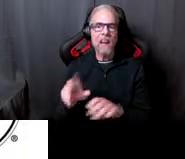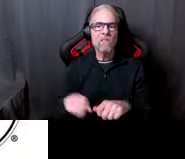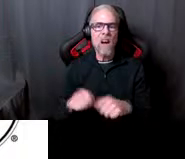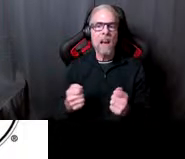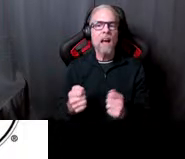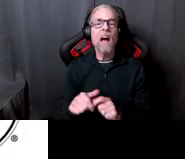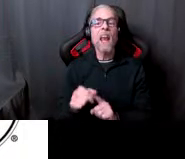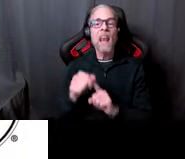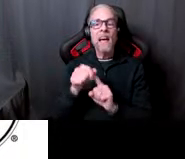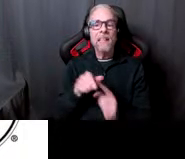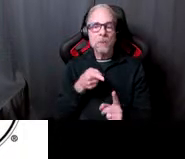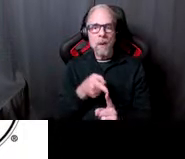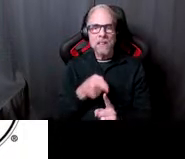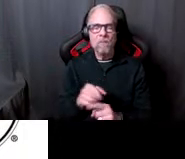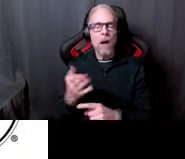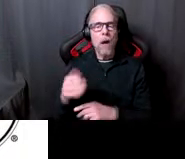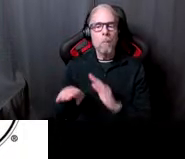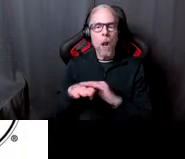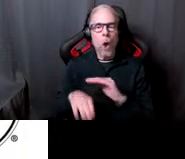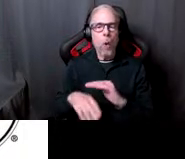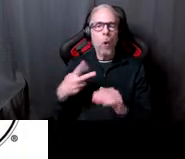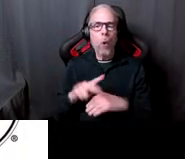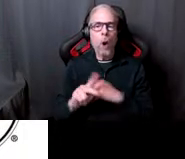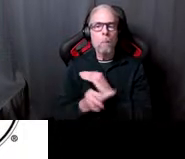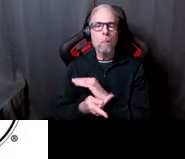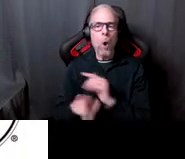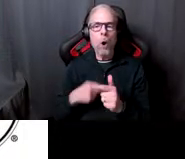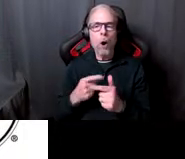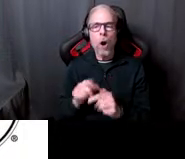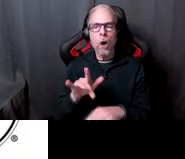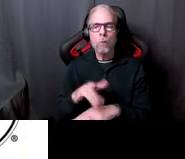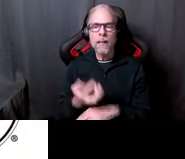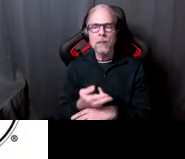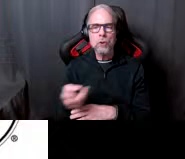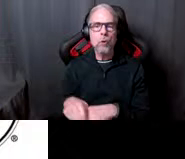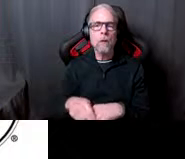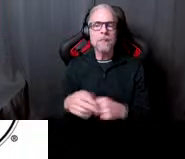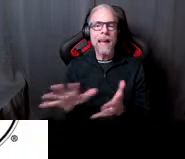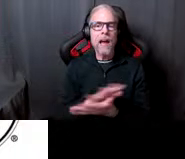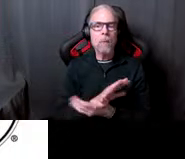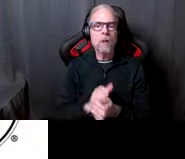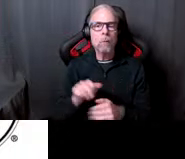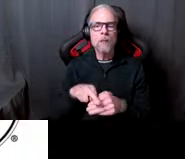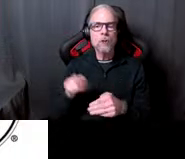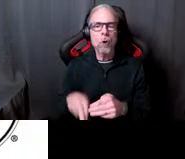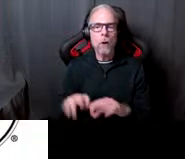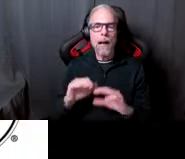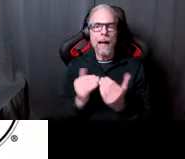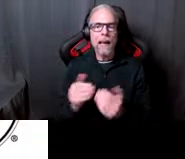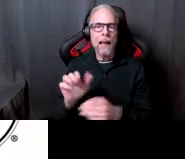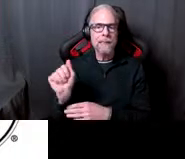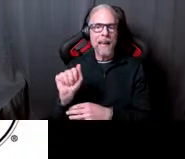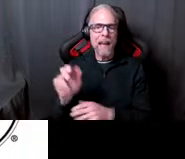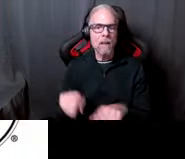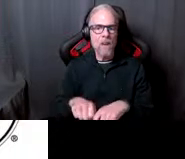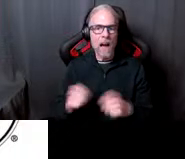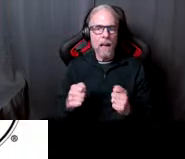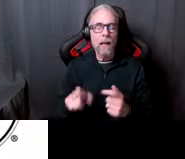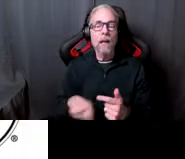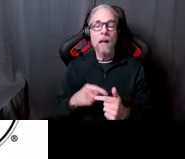specified below or park resources are damaged, resulting in a Class A violation. Under